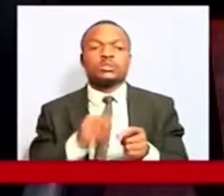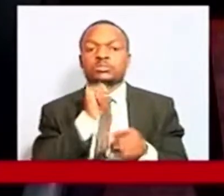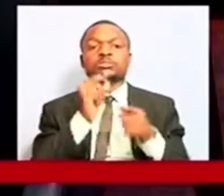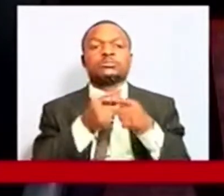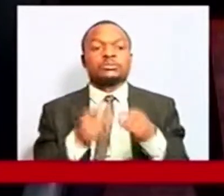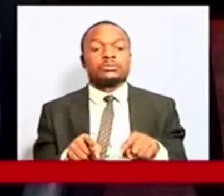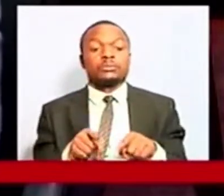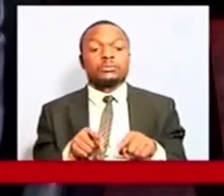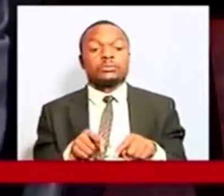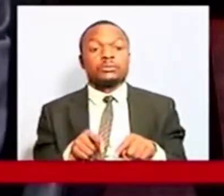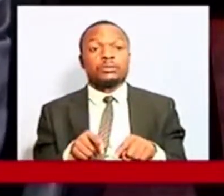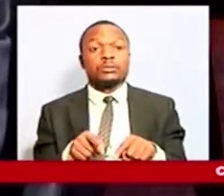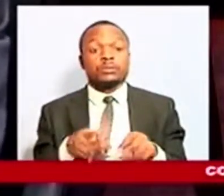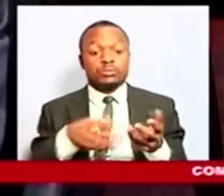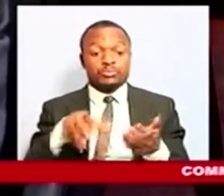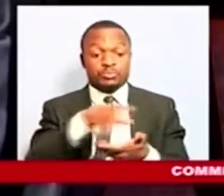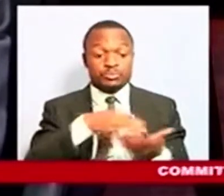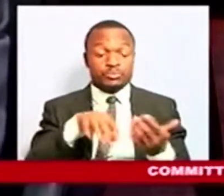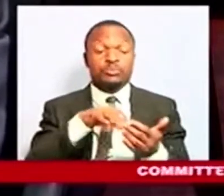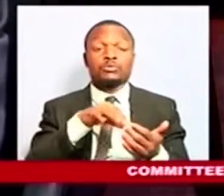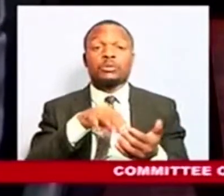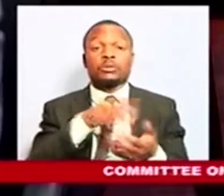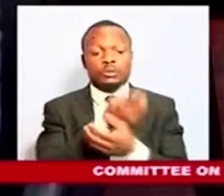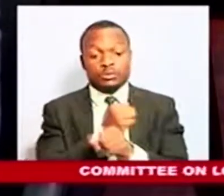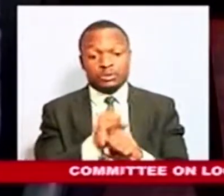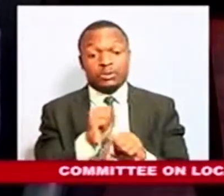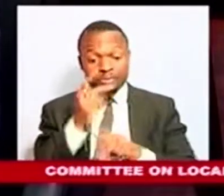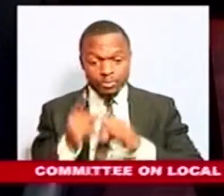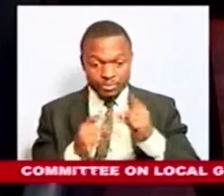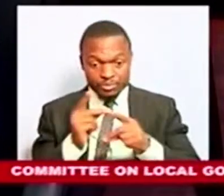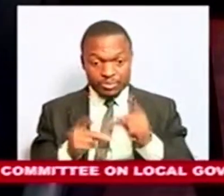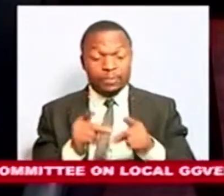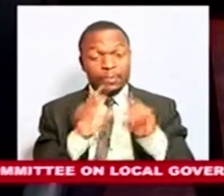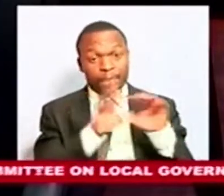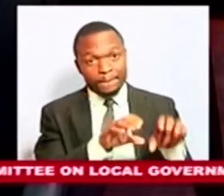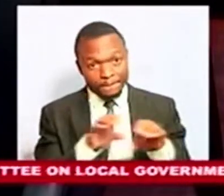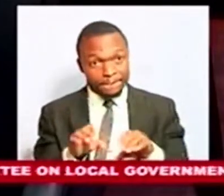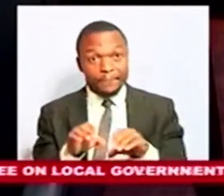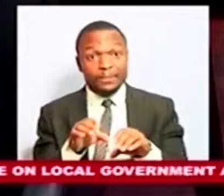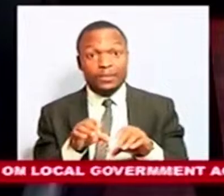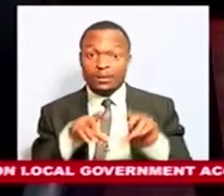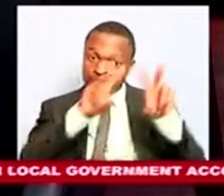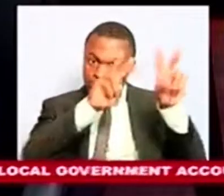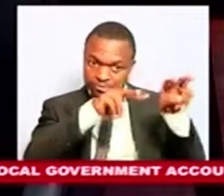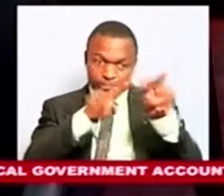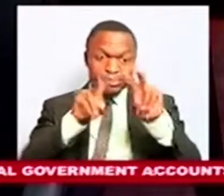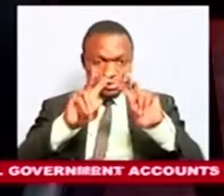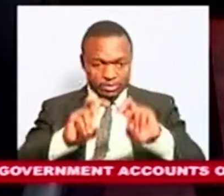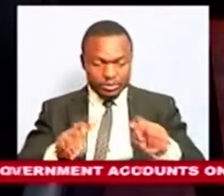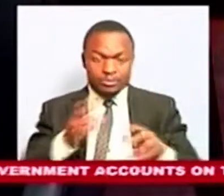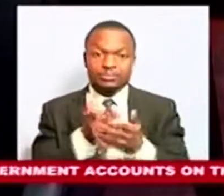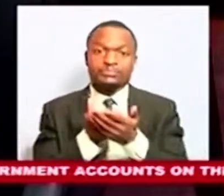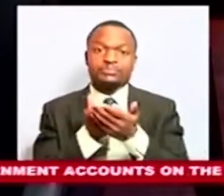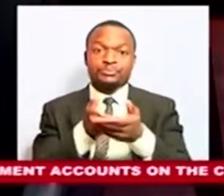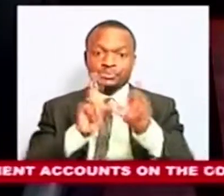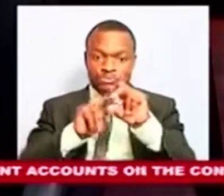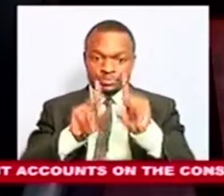that we're also compromising the curing process. So, Chair, we do evaluations and monitoring. I submit,